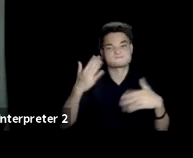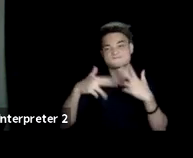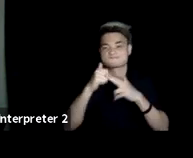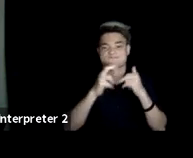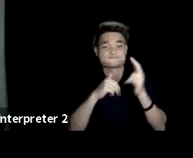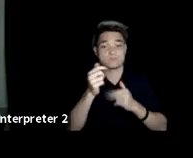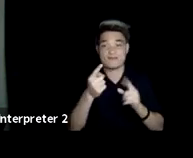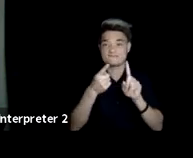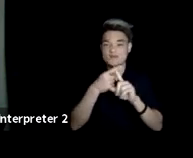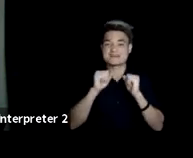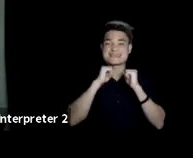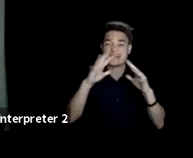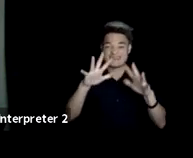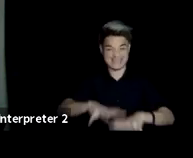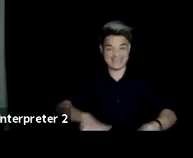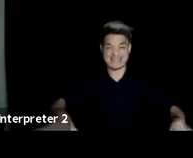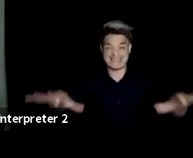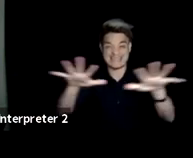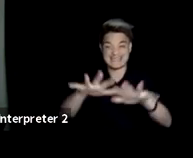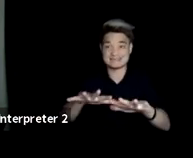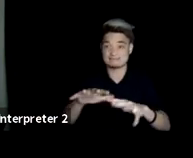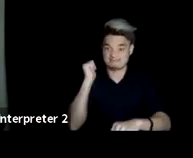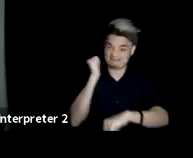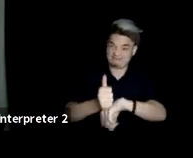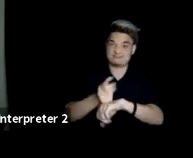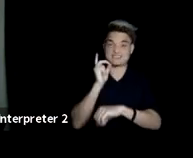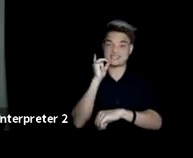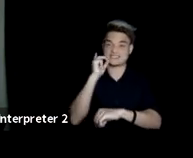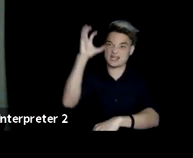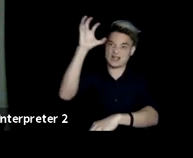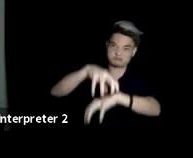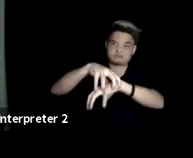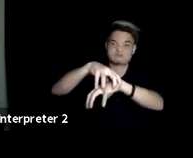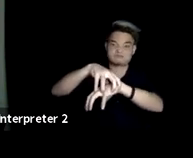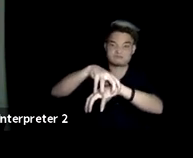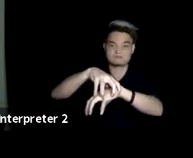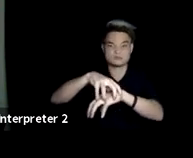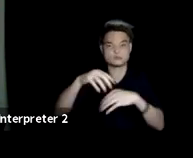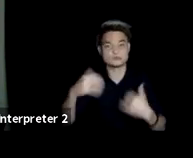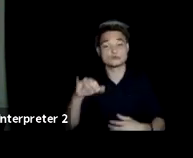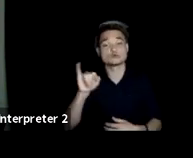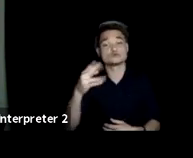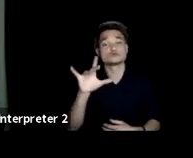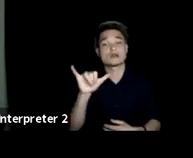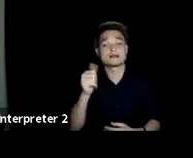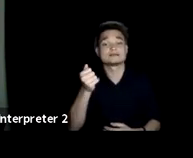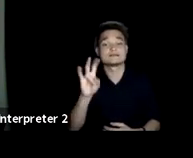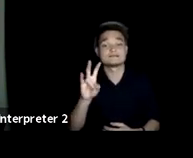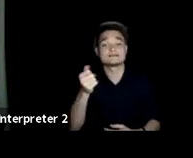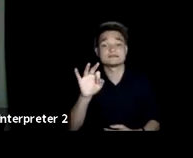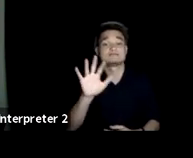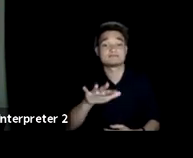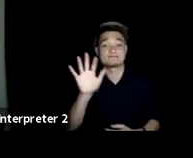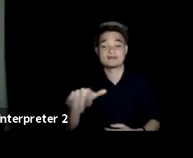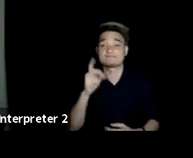created Disneyland. Whew. On July 17, 1955, Disneyland opened to invited guests. But